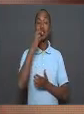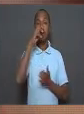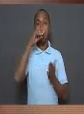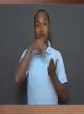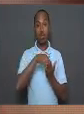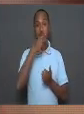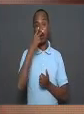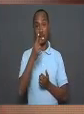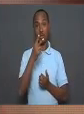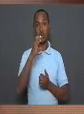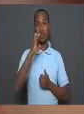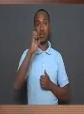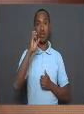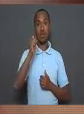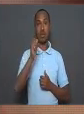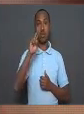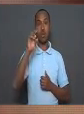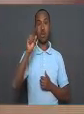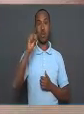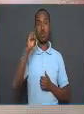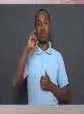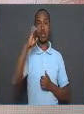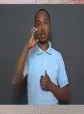to as caustic potash.